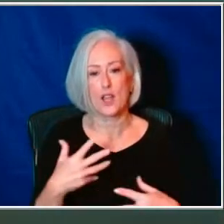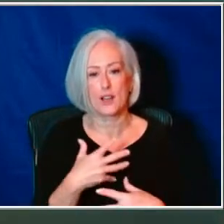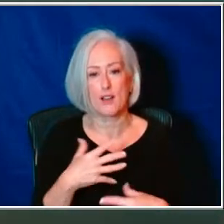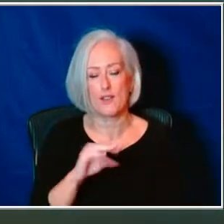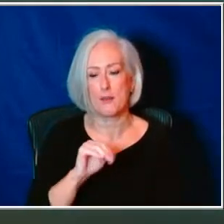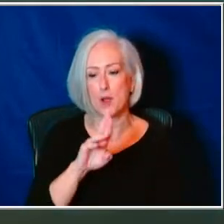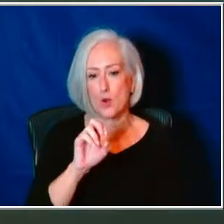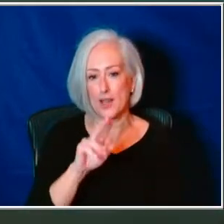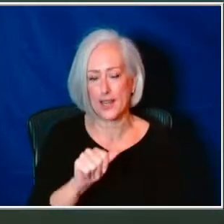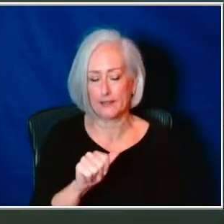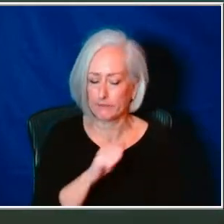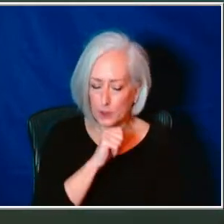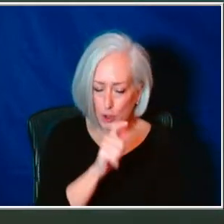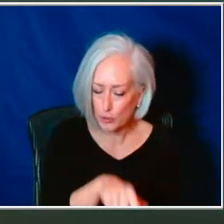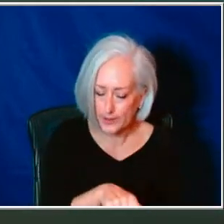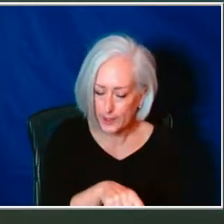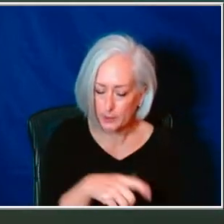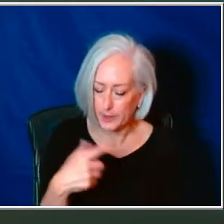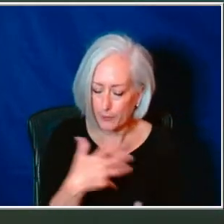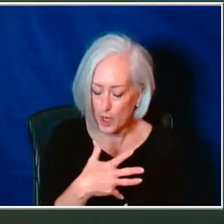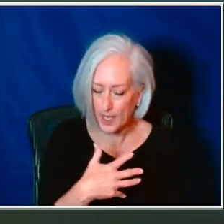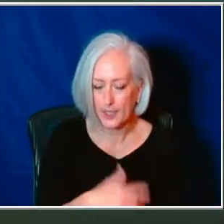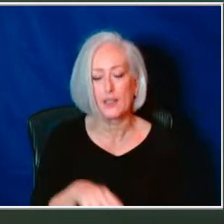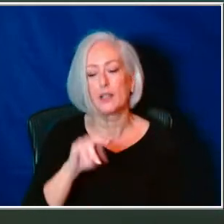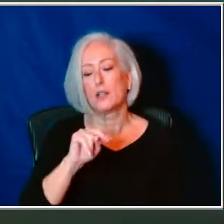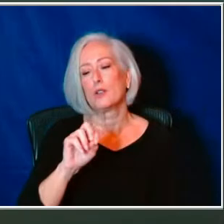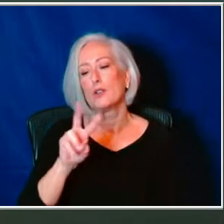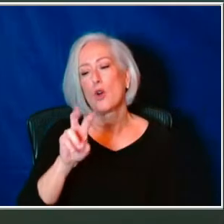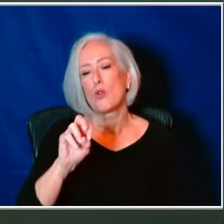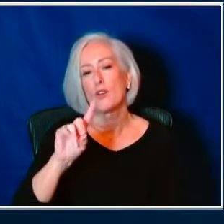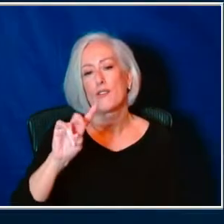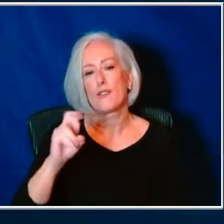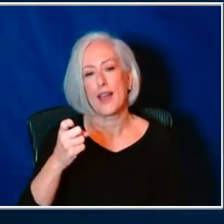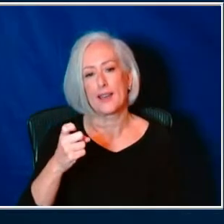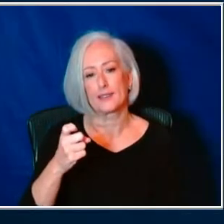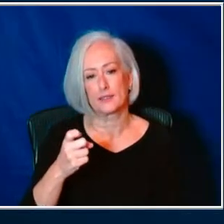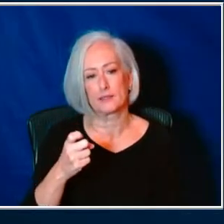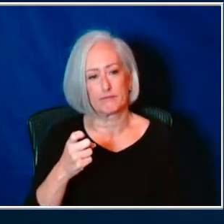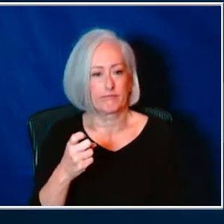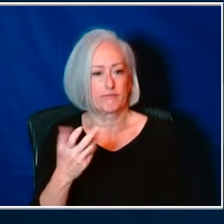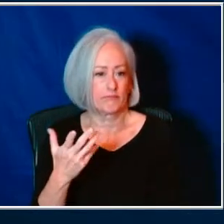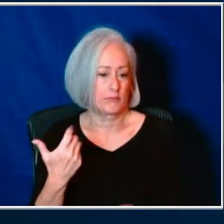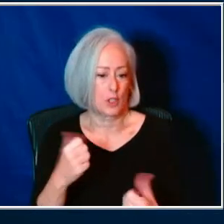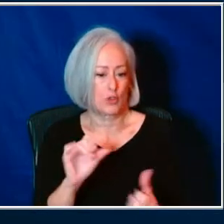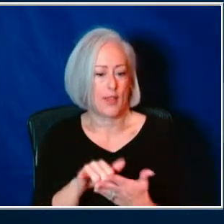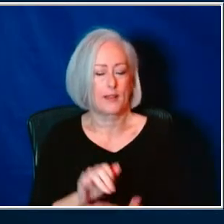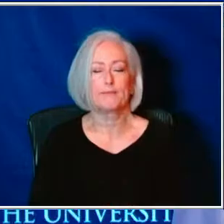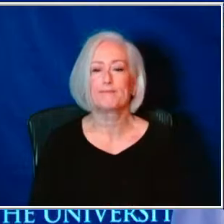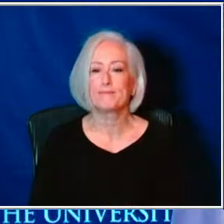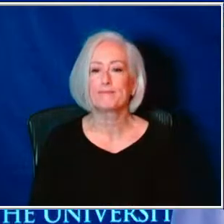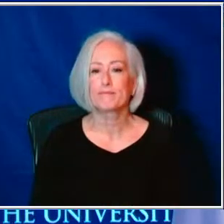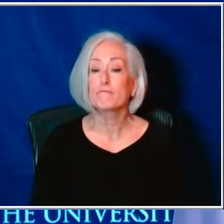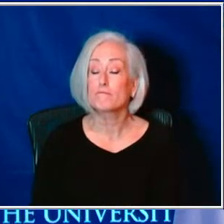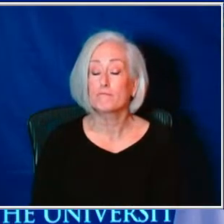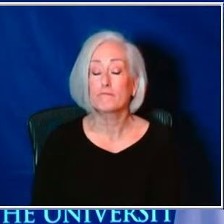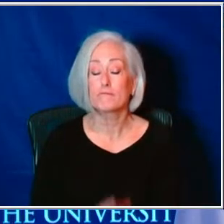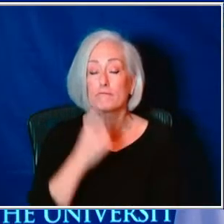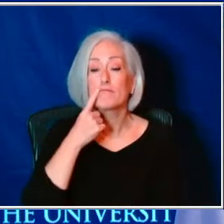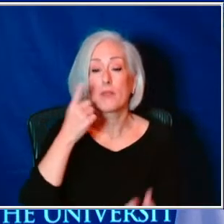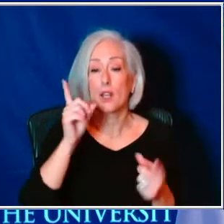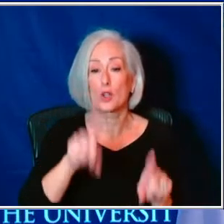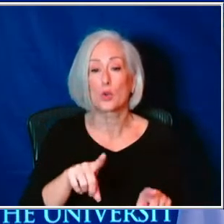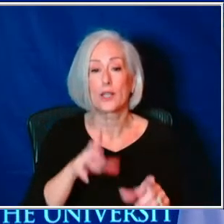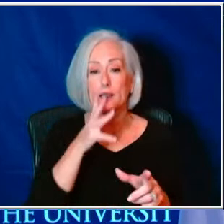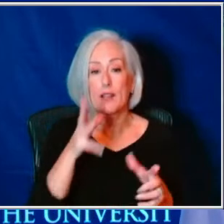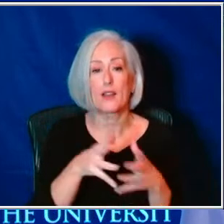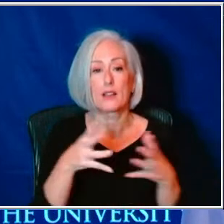But for people who might be, Novavax, good vaccine. Yeah, I would agree. I mean, there's not as much clinical data